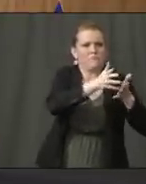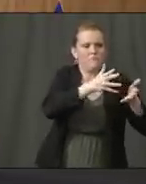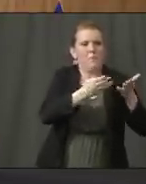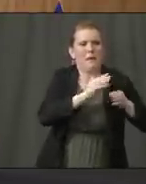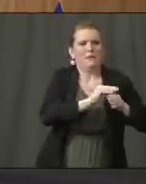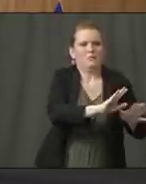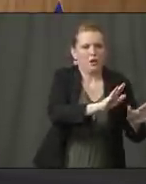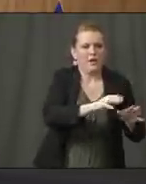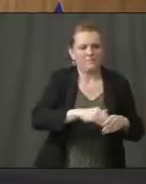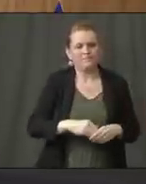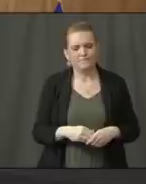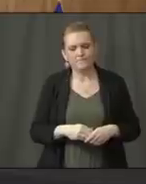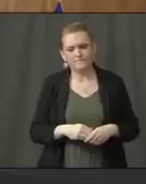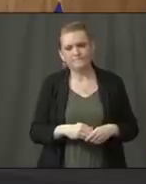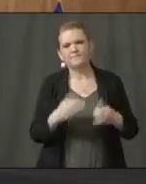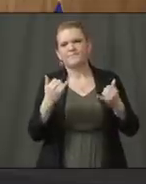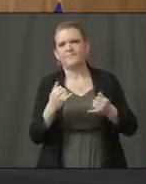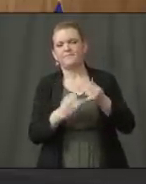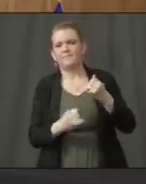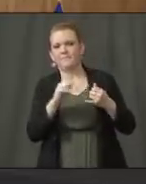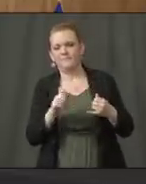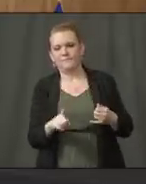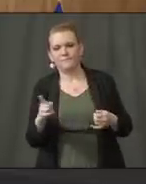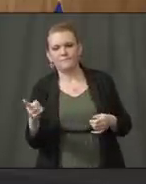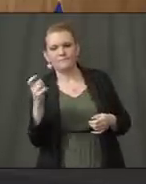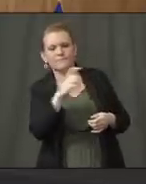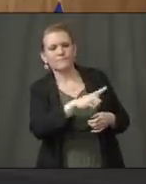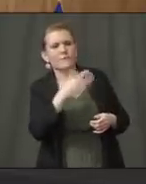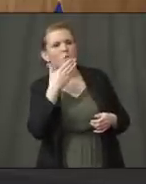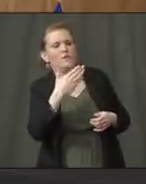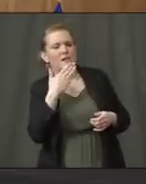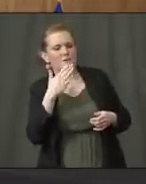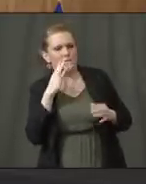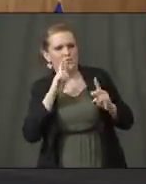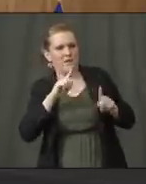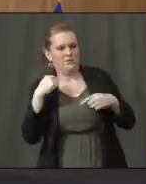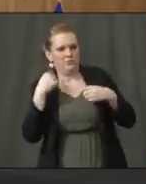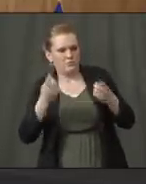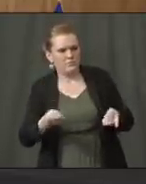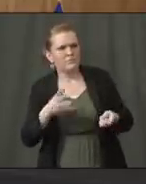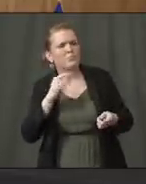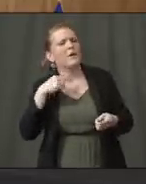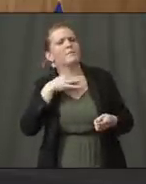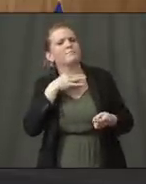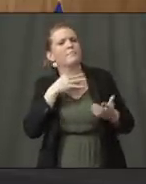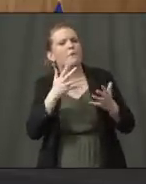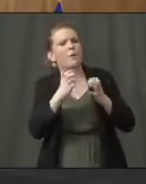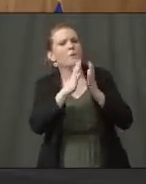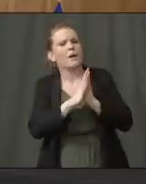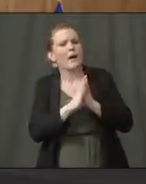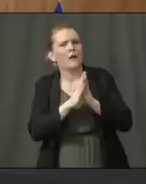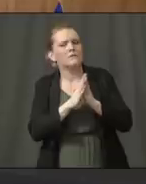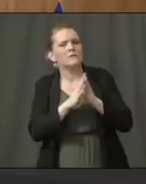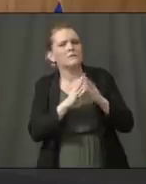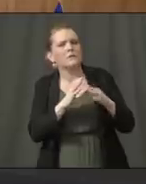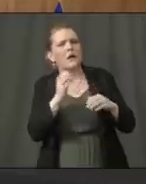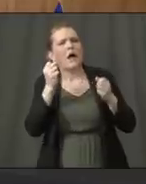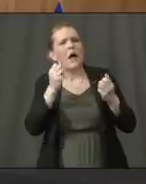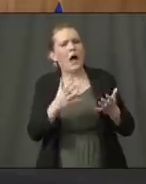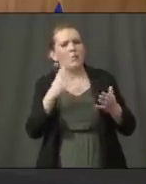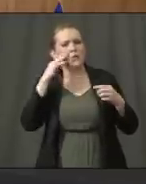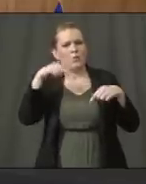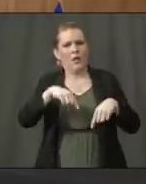like to follow up on the testing question. To what extent will the state be relying on the availability